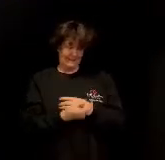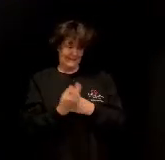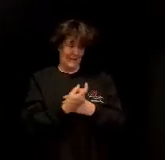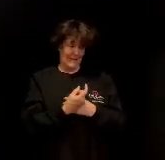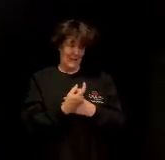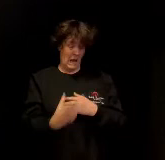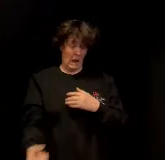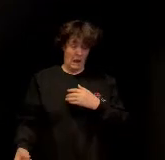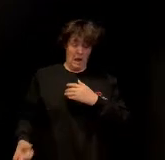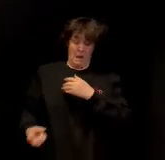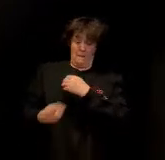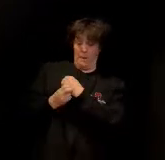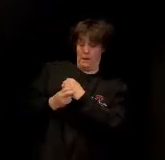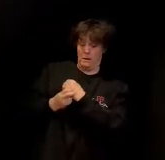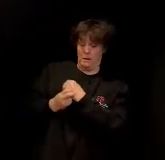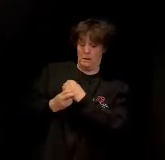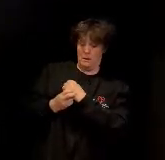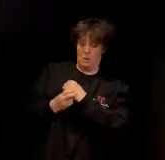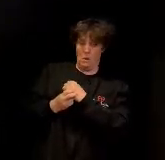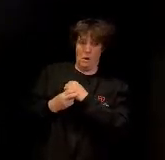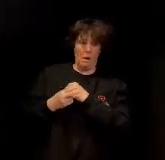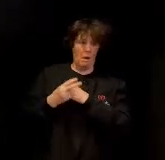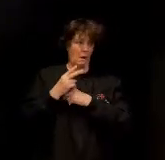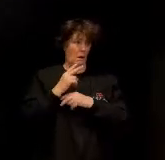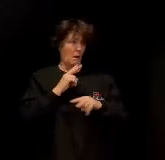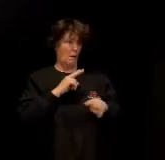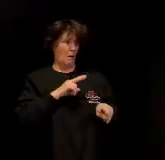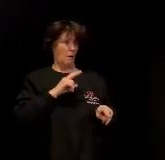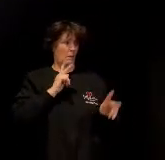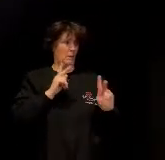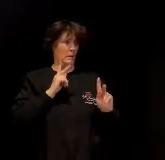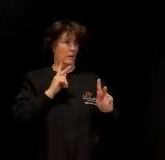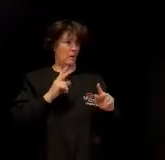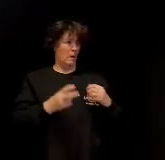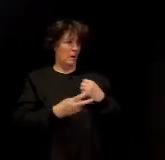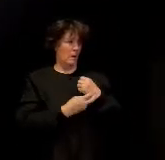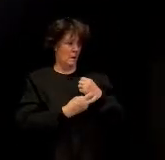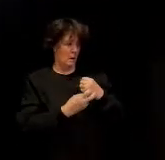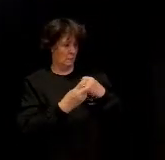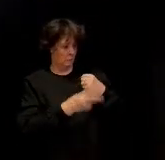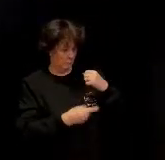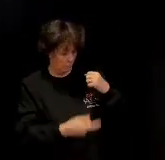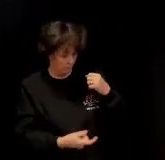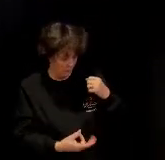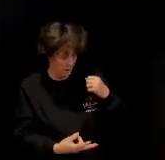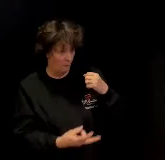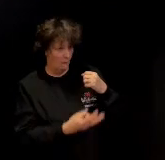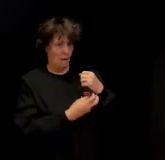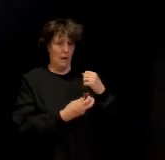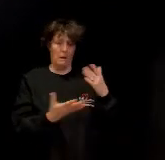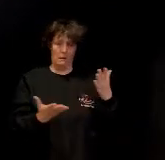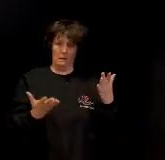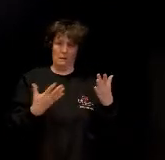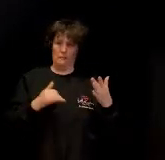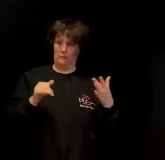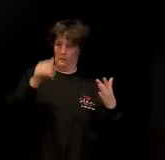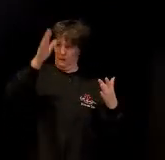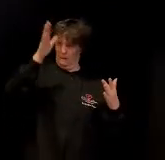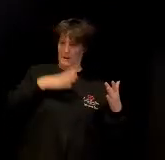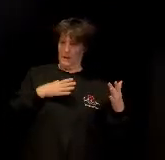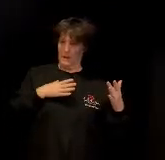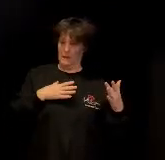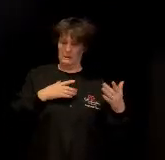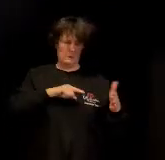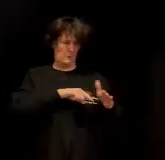his hand. And when the barbarians saw the venomous beast hang on his hand, they said among themselves, no doubt this man is a